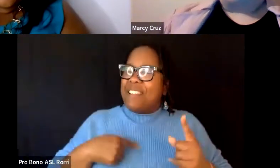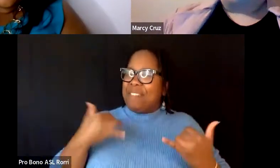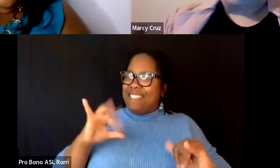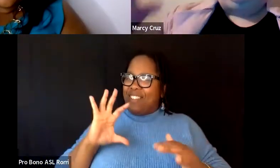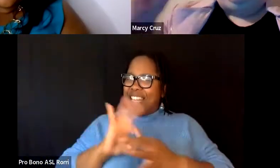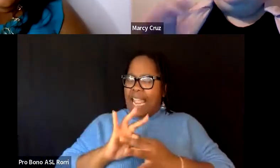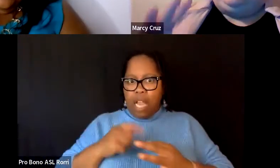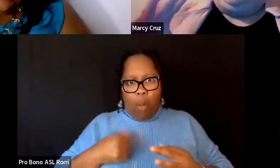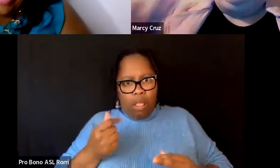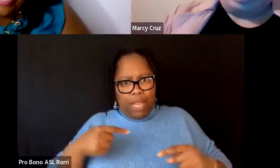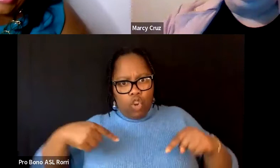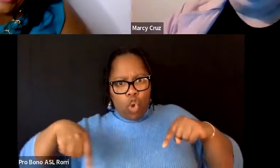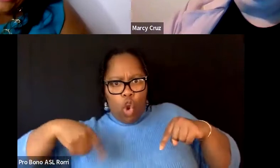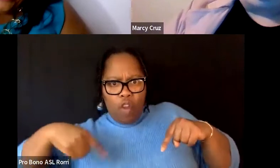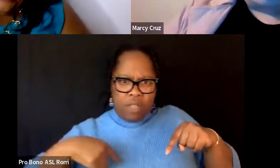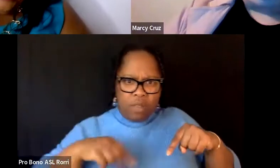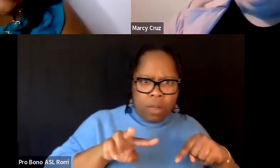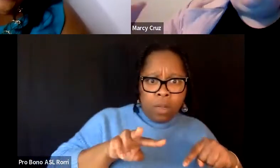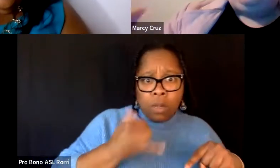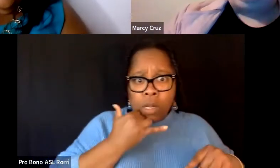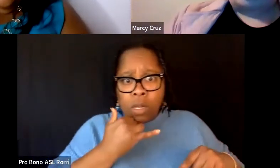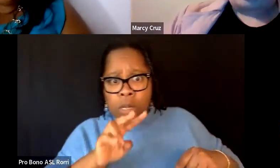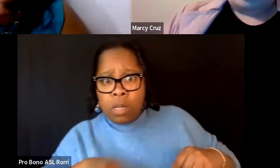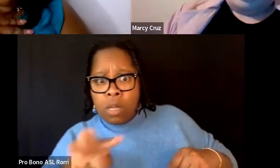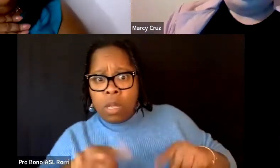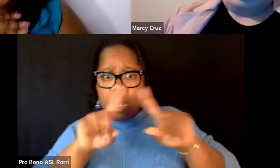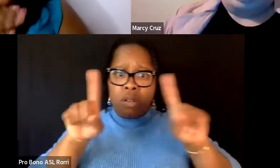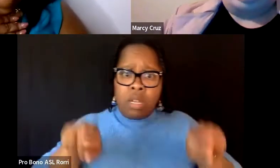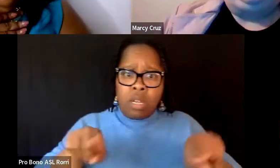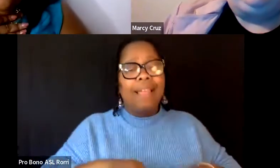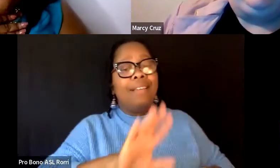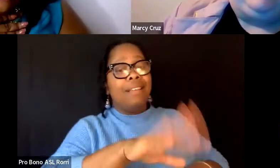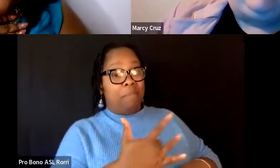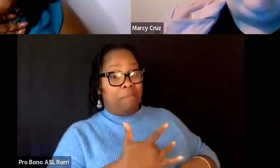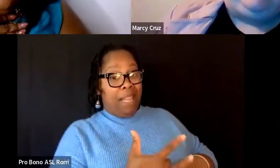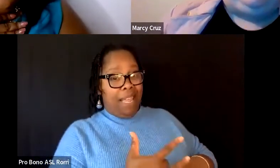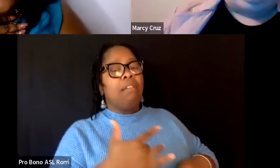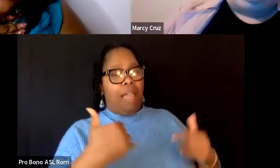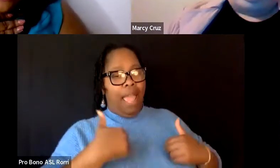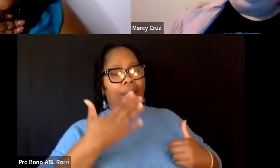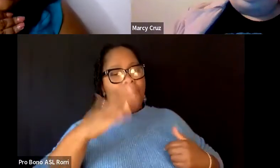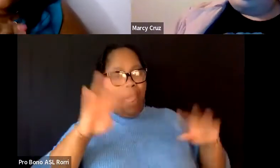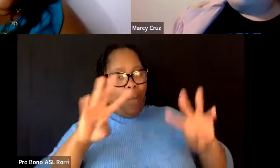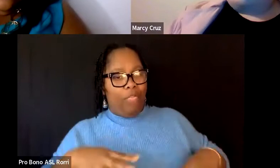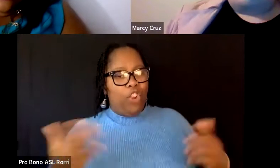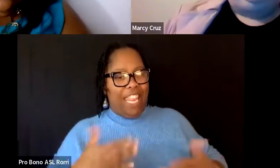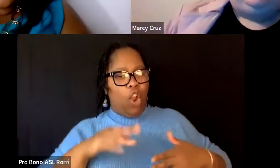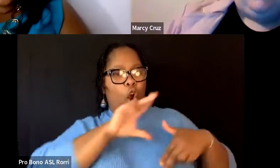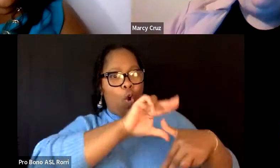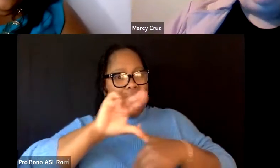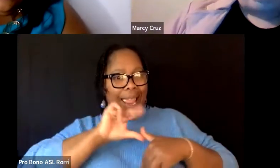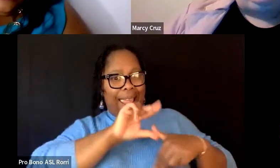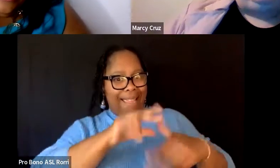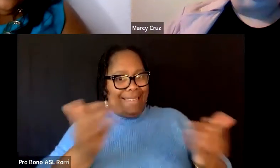got a little nervous there when it like, like, whoa. Usually I'm the one with the bad weather with the hurricanes down here.